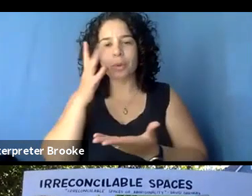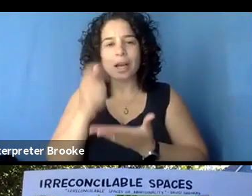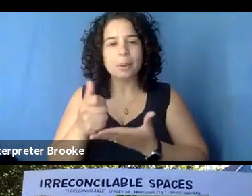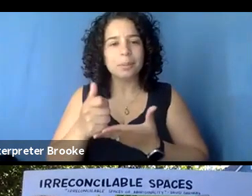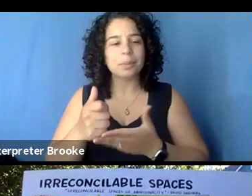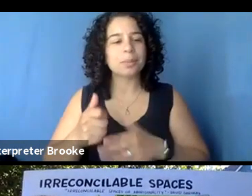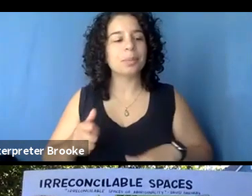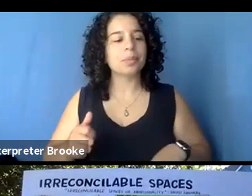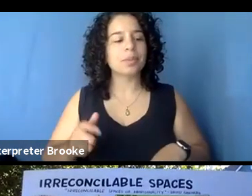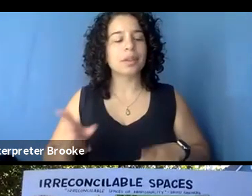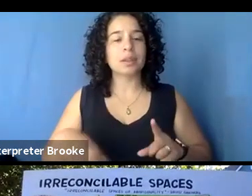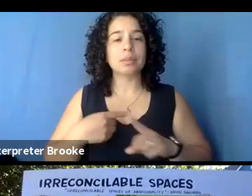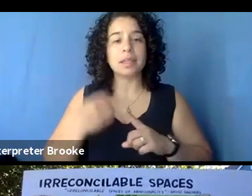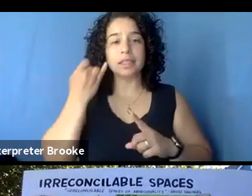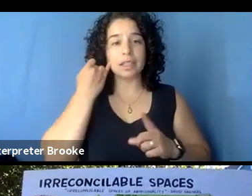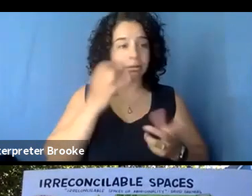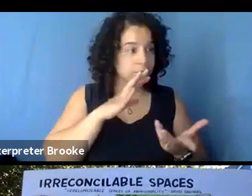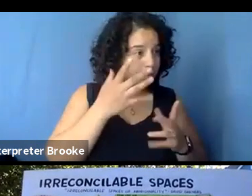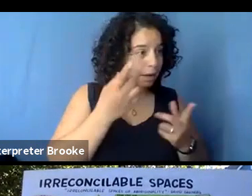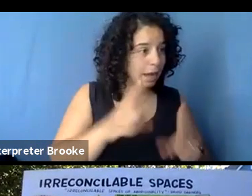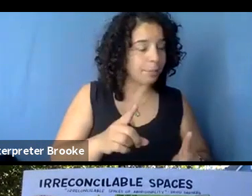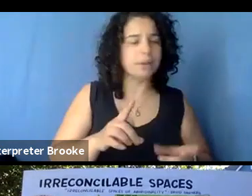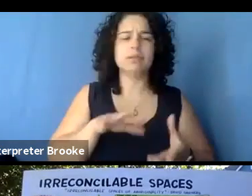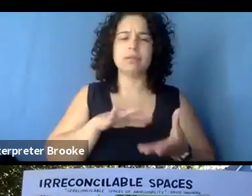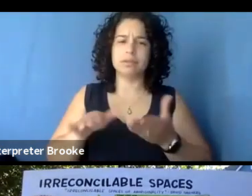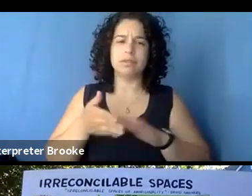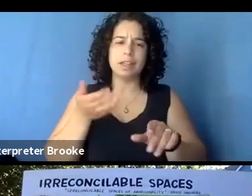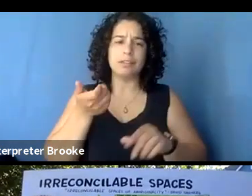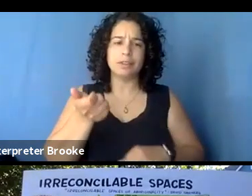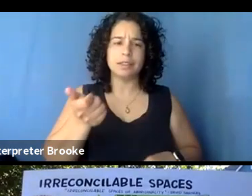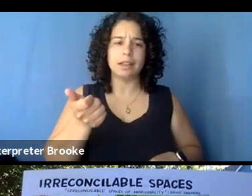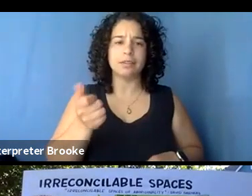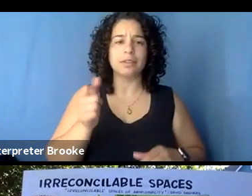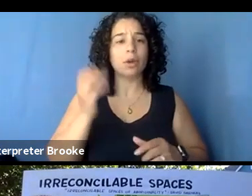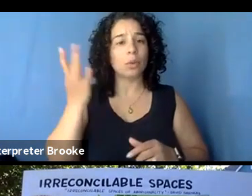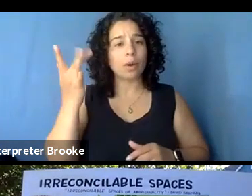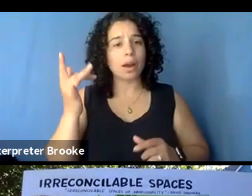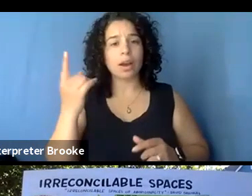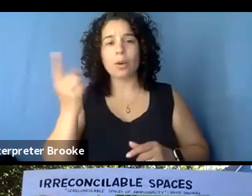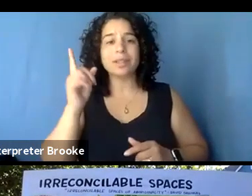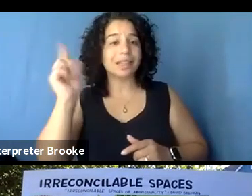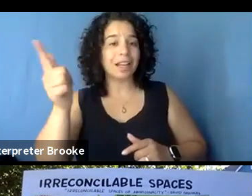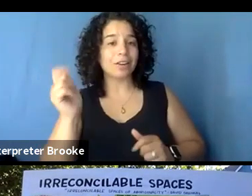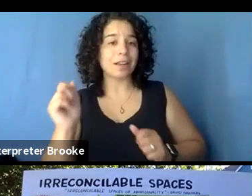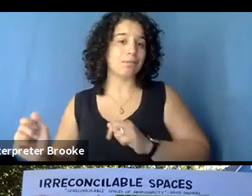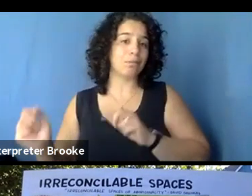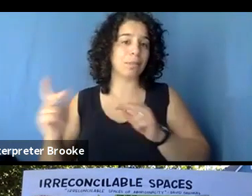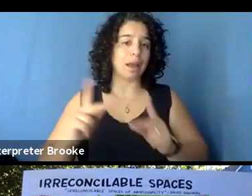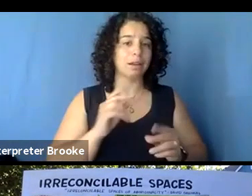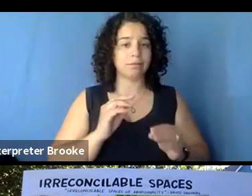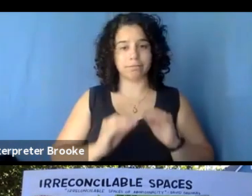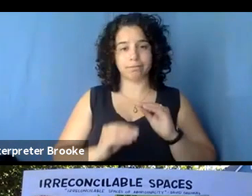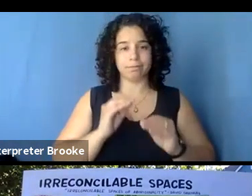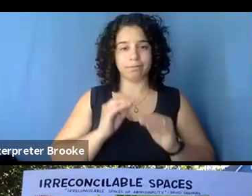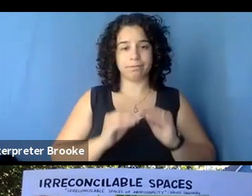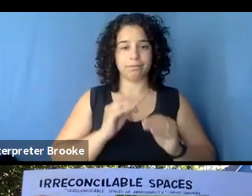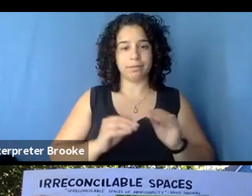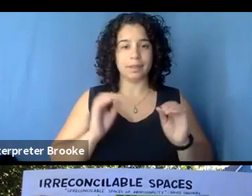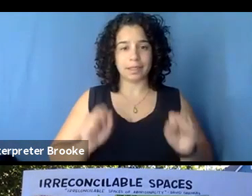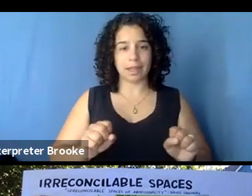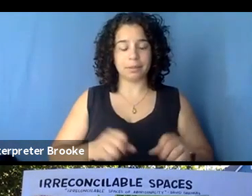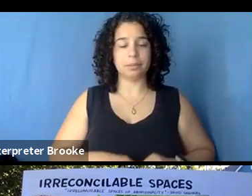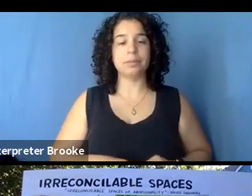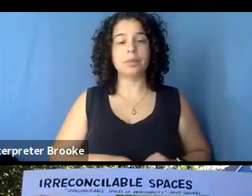And to forgive ourselves. I mean, we can always go back and edit, right? Later. So here's the